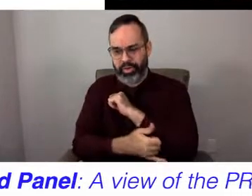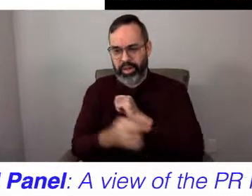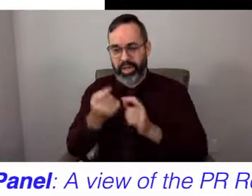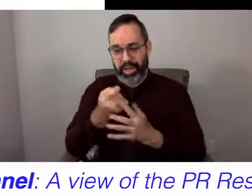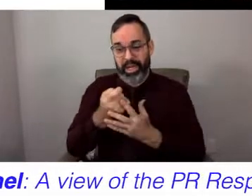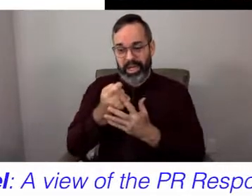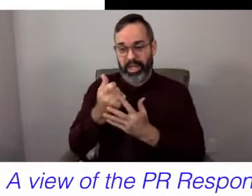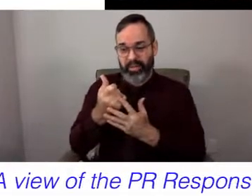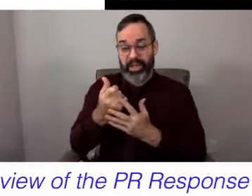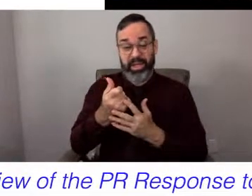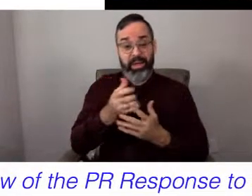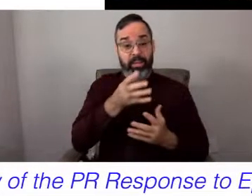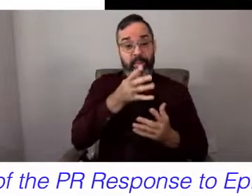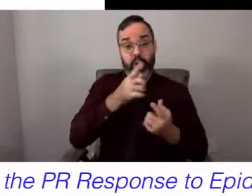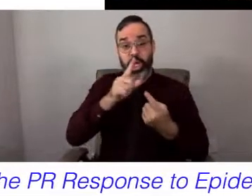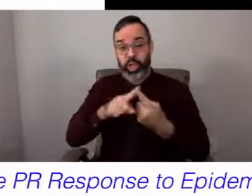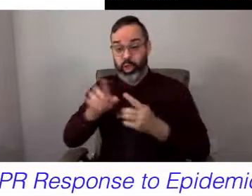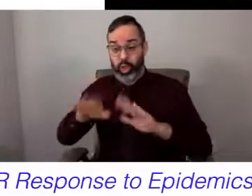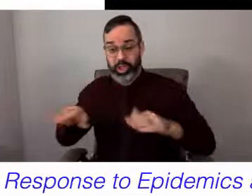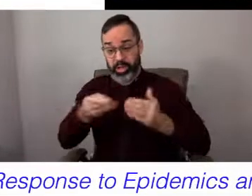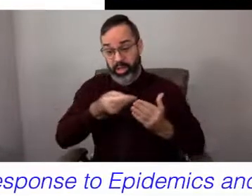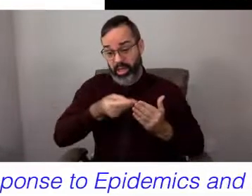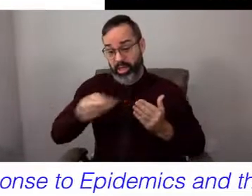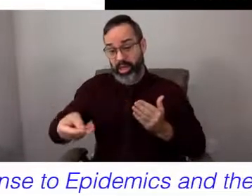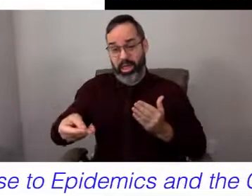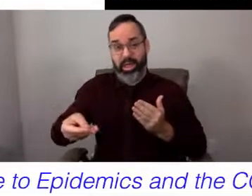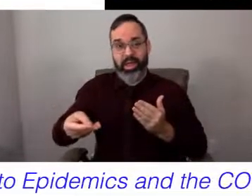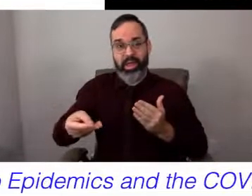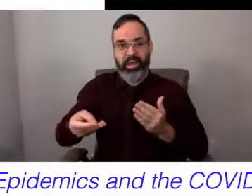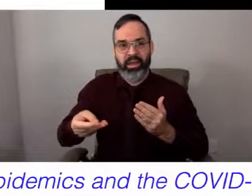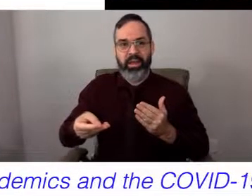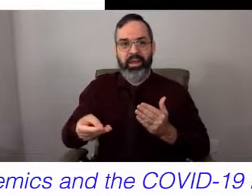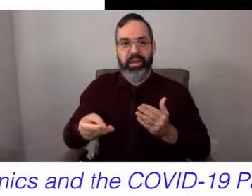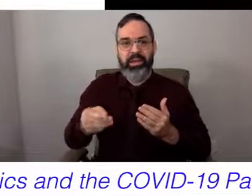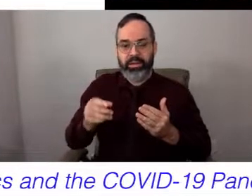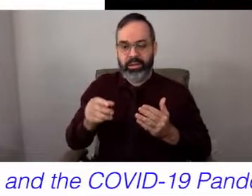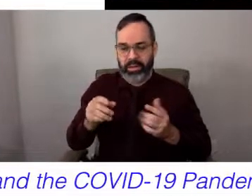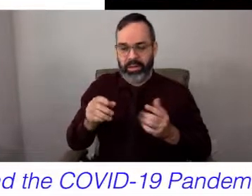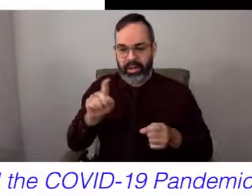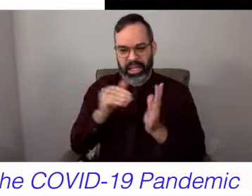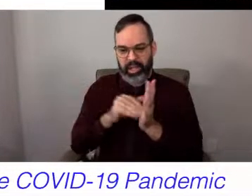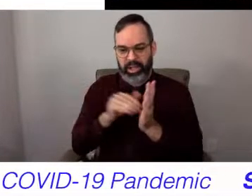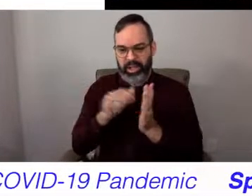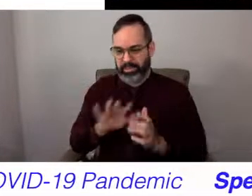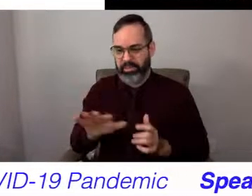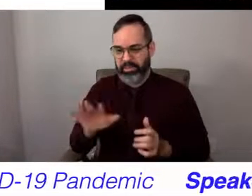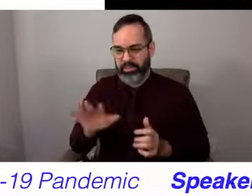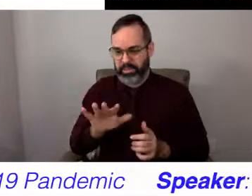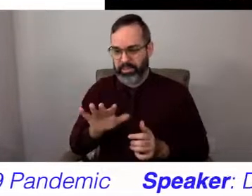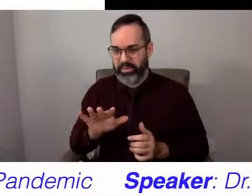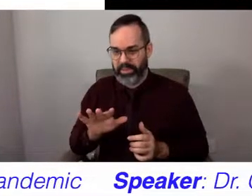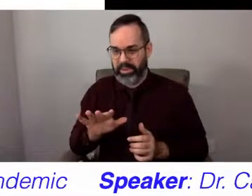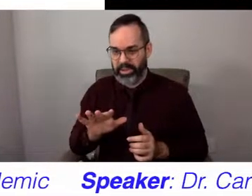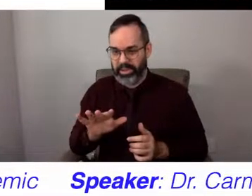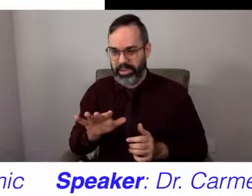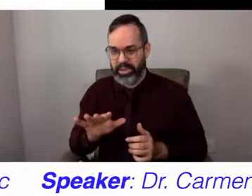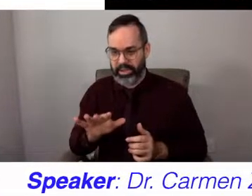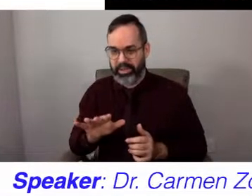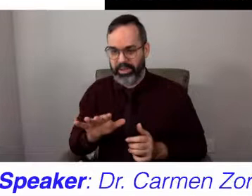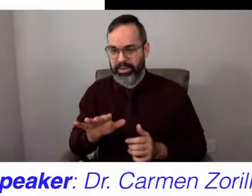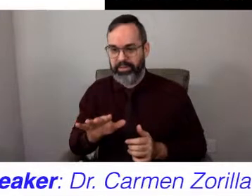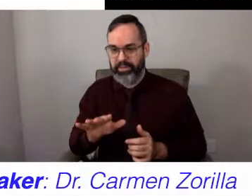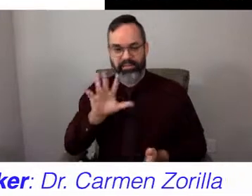incidence rate of less than 50 per 100,000. So as you can obviously see from this graph, Puerto